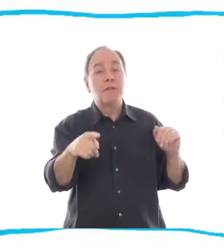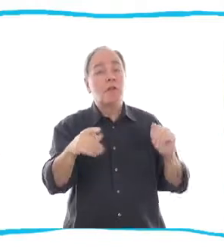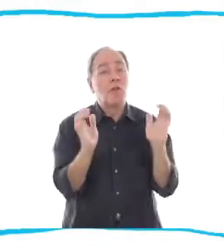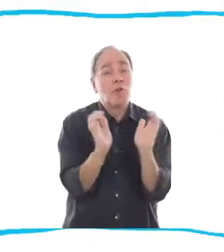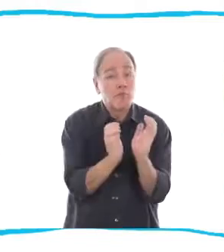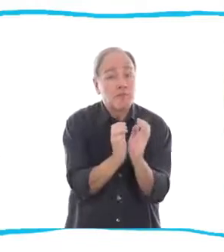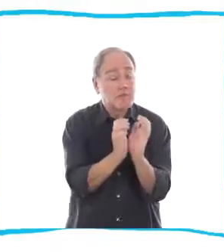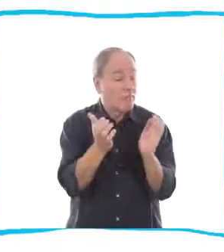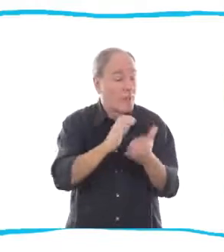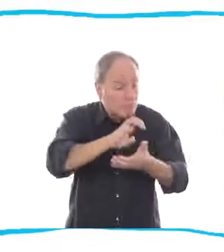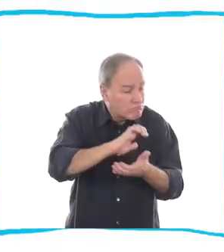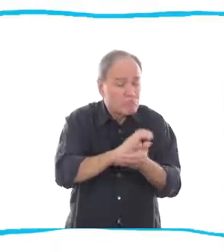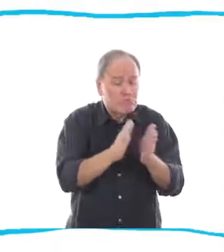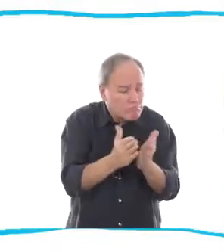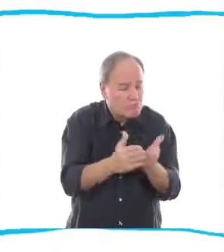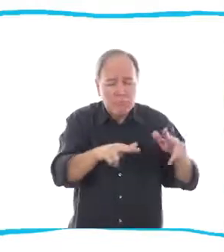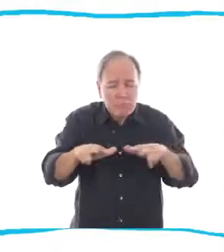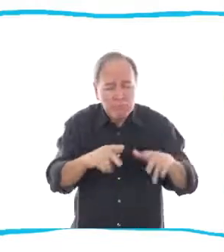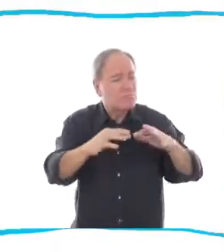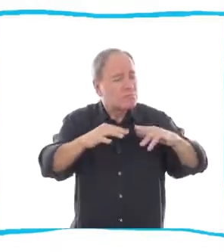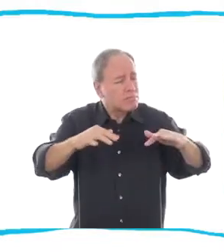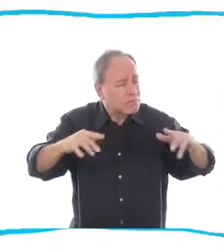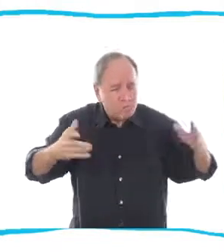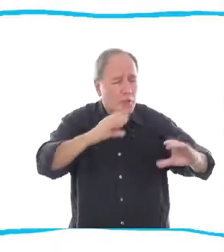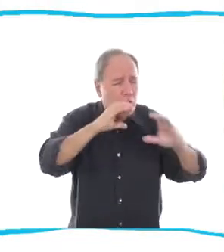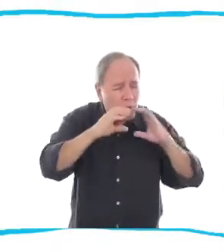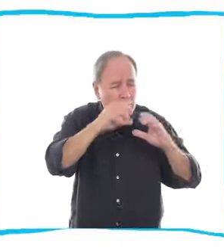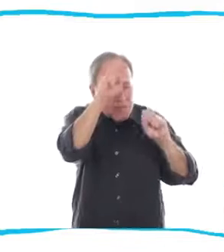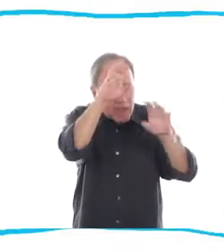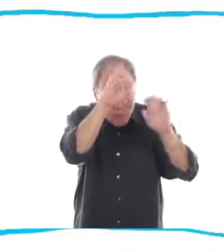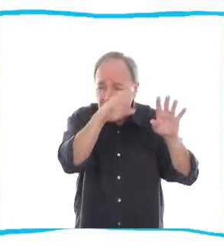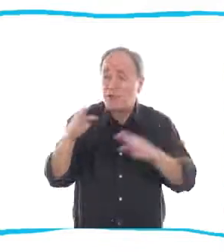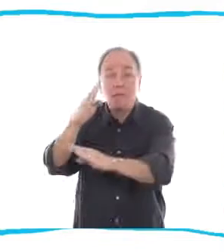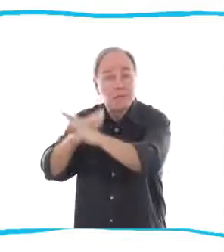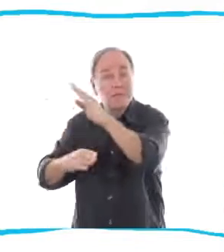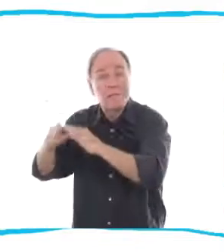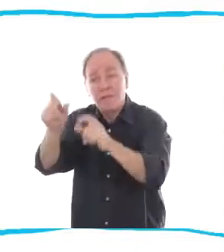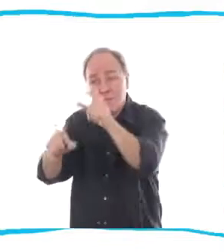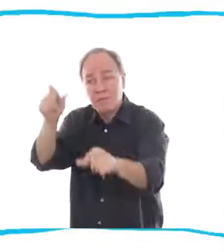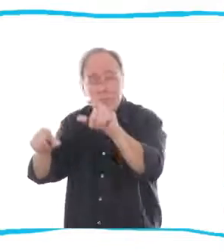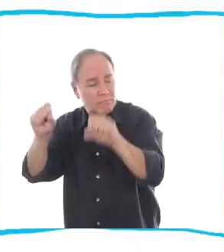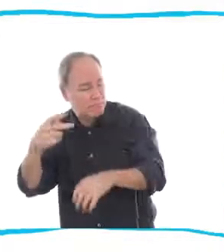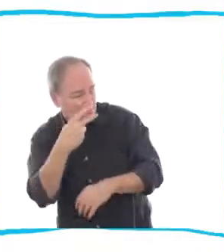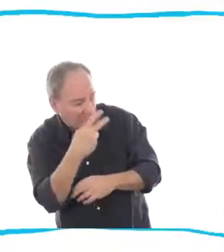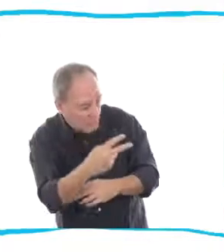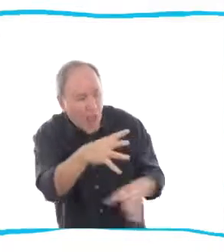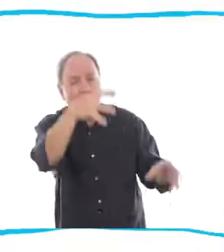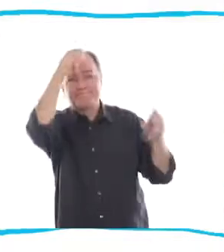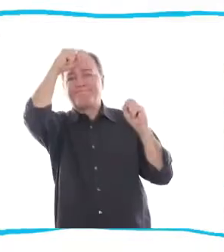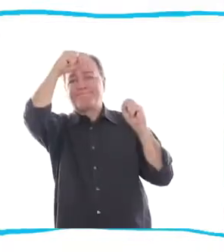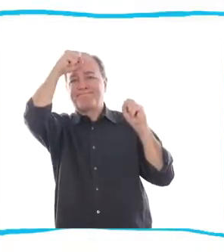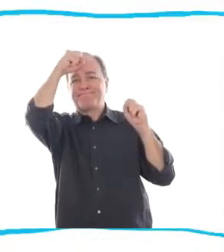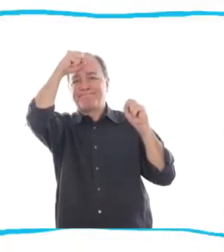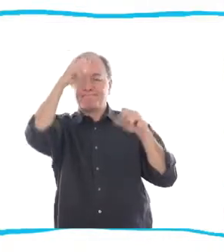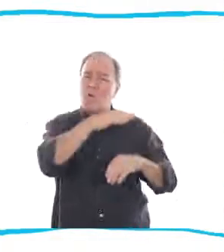that people with disabilities has full access to our main channels of communication. Every